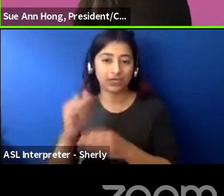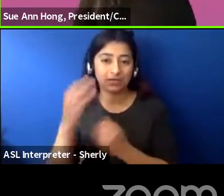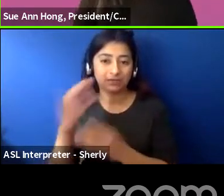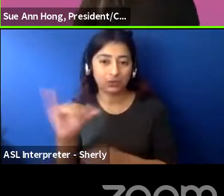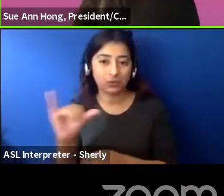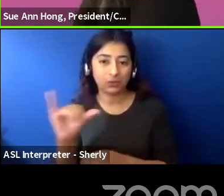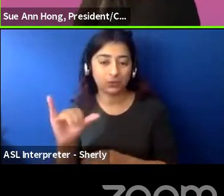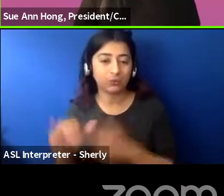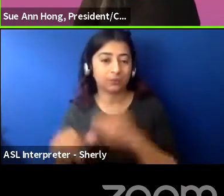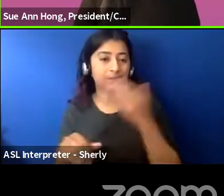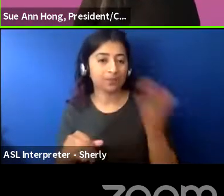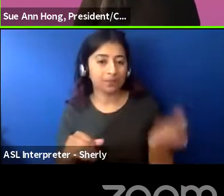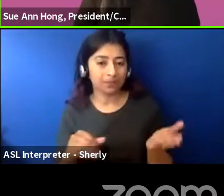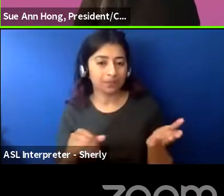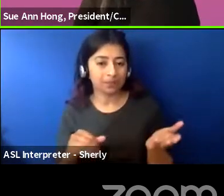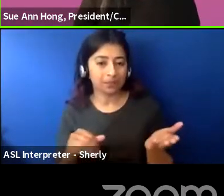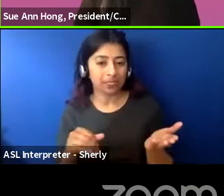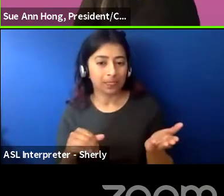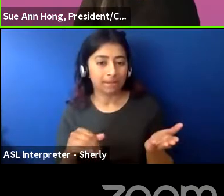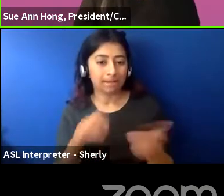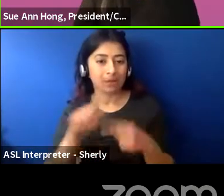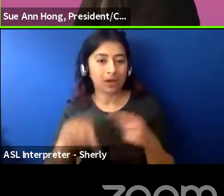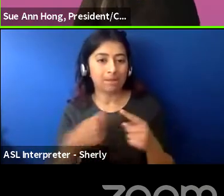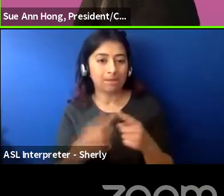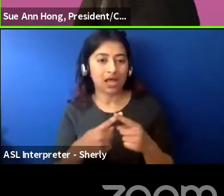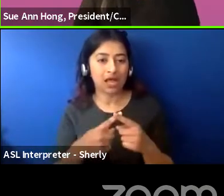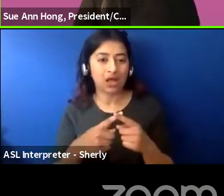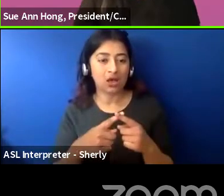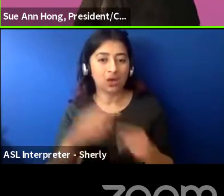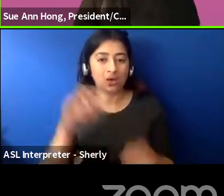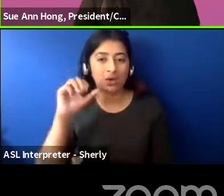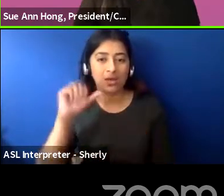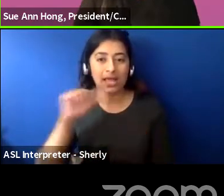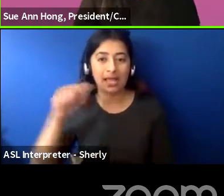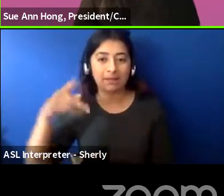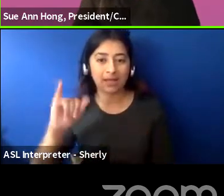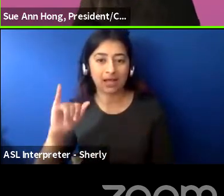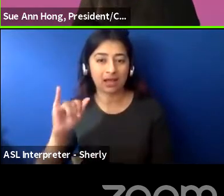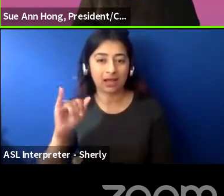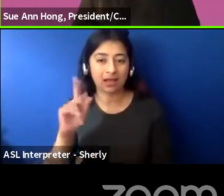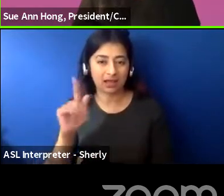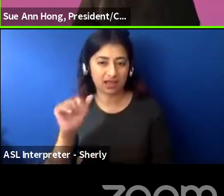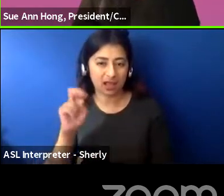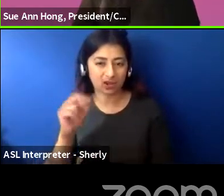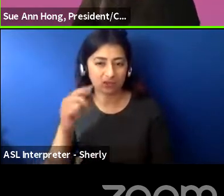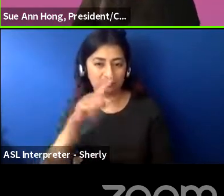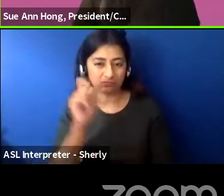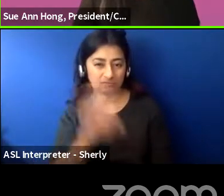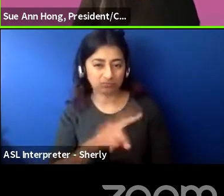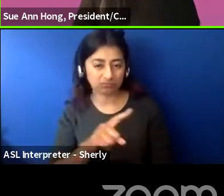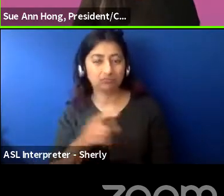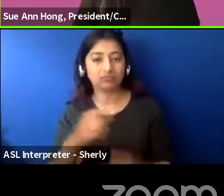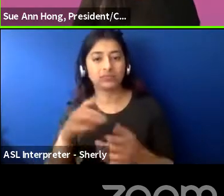business perspective for AAPIs? This is significant across the country. especially in the Chinatowns? What are you